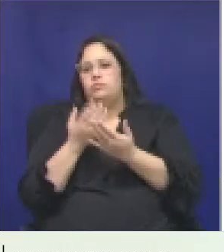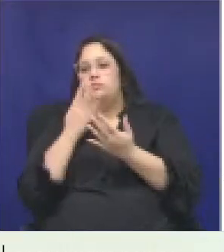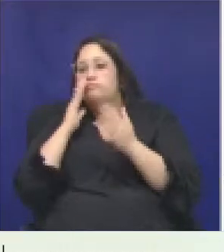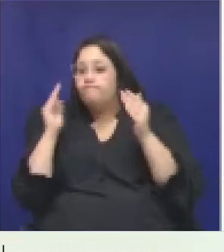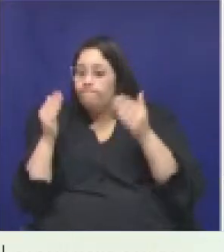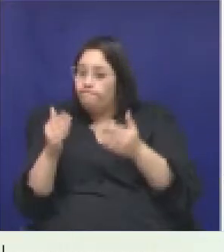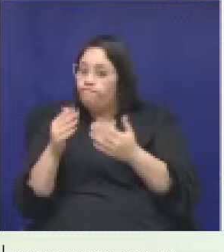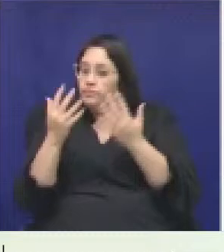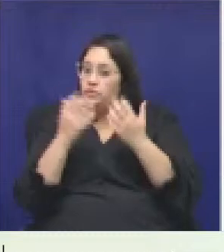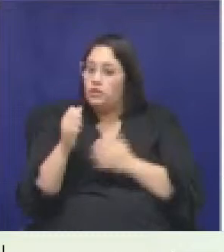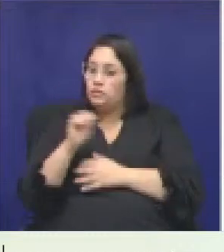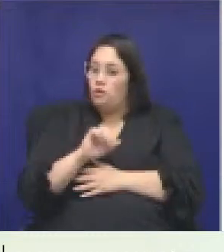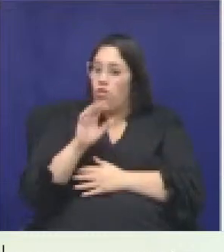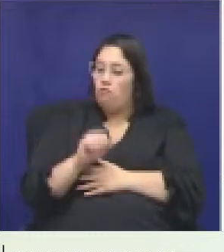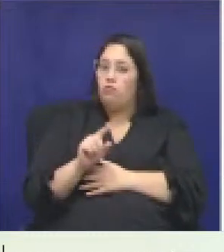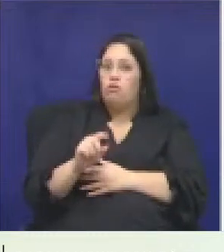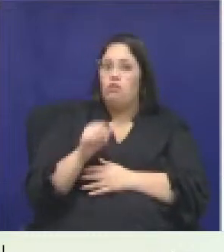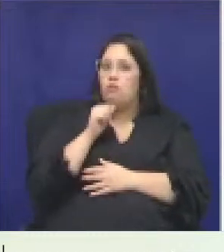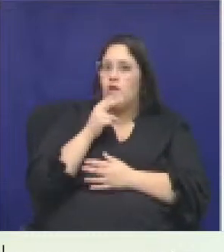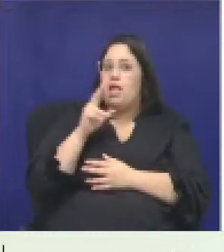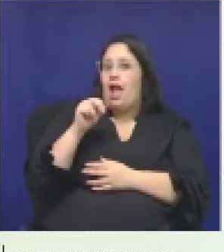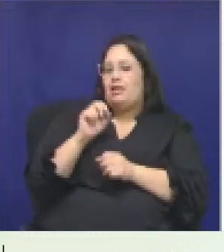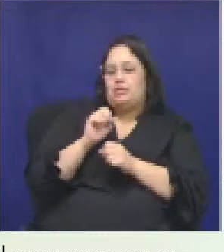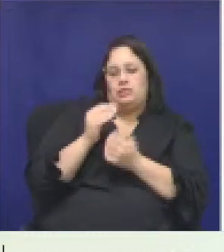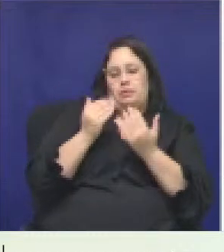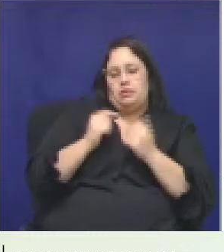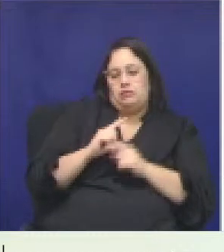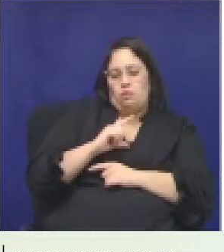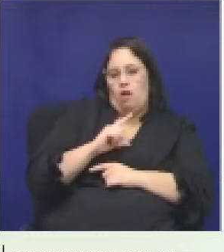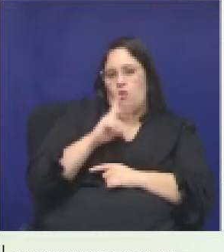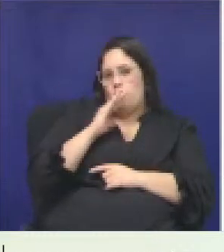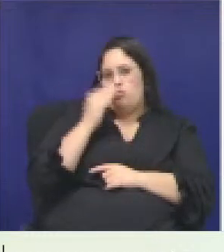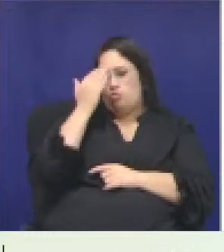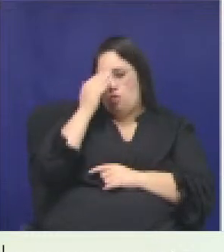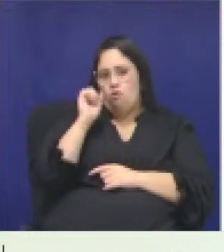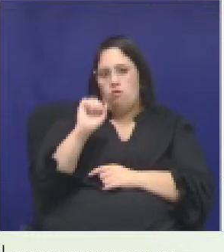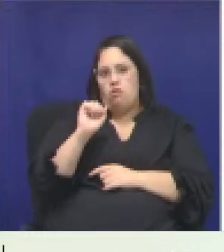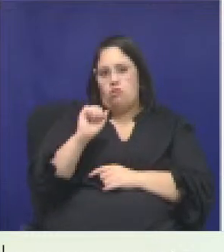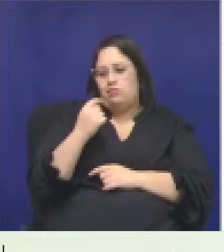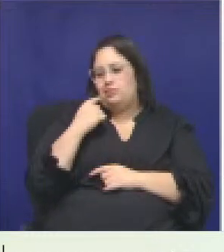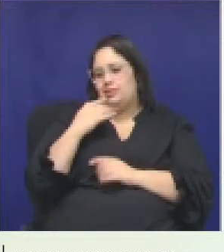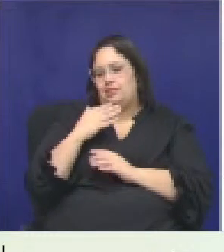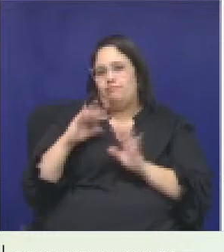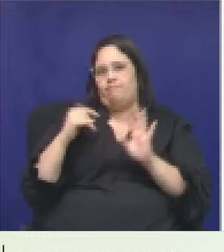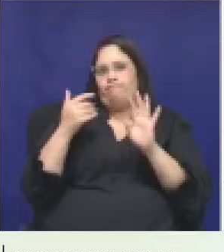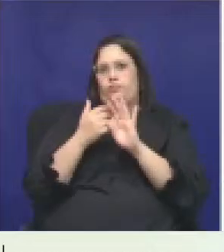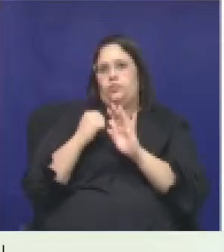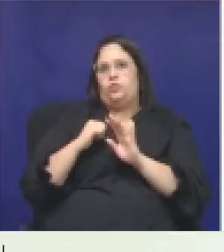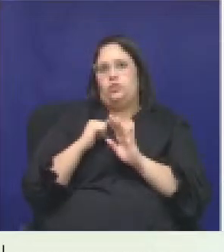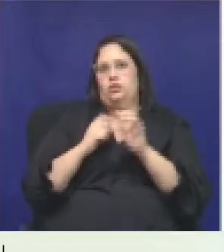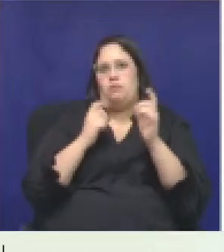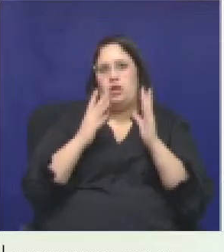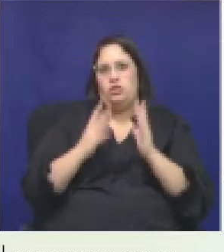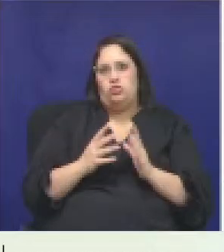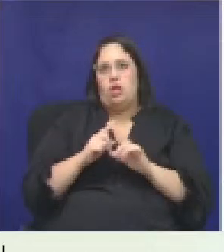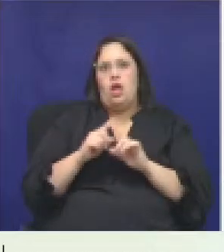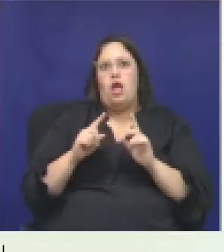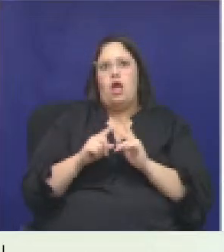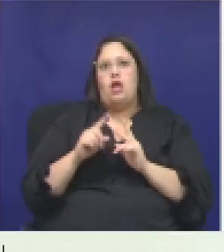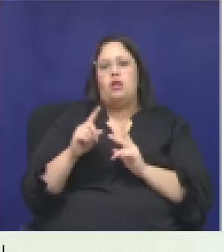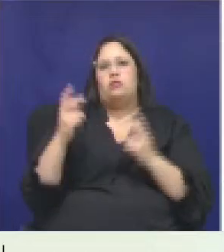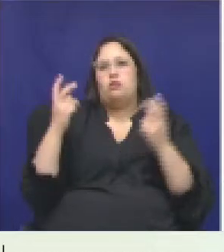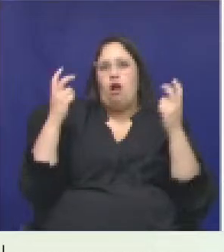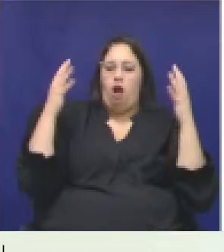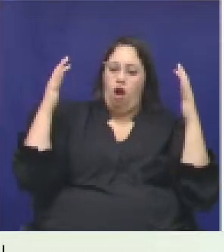SA, not unexpected considering her tenure as municipal manager and the dark cloud